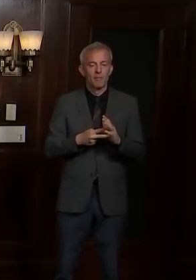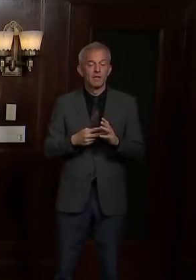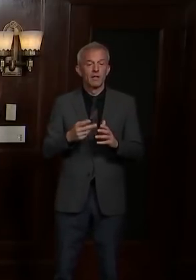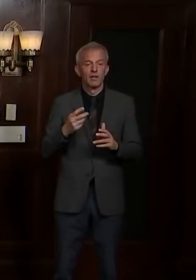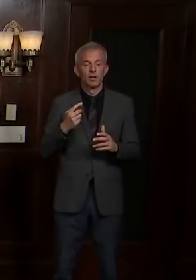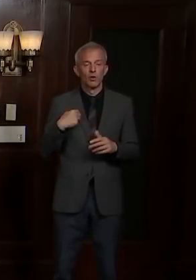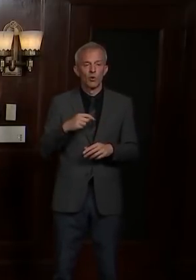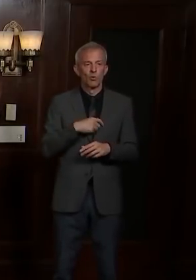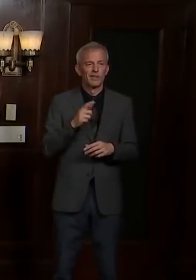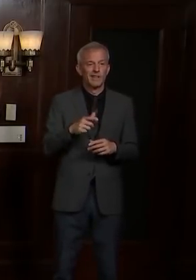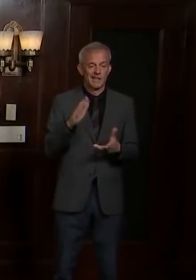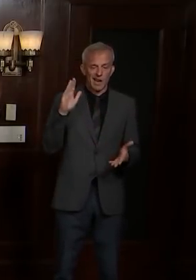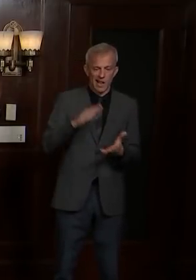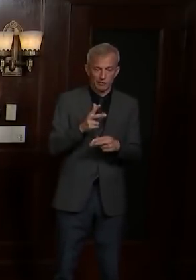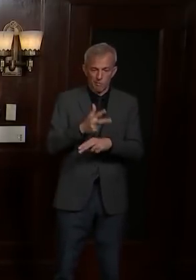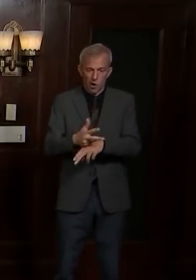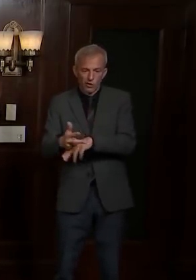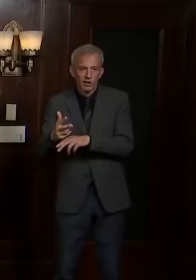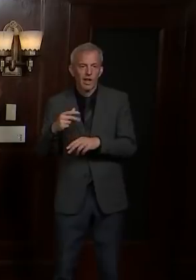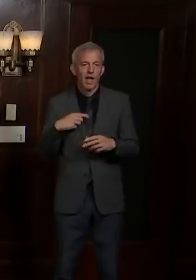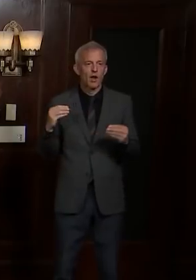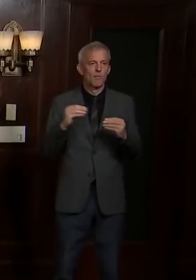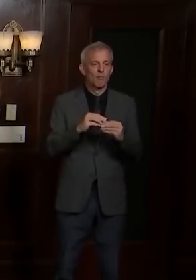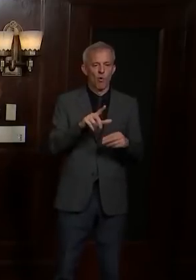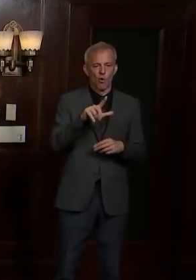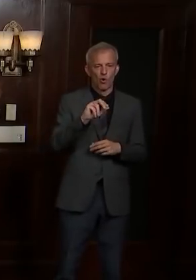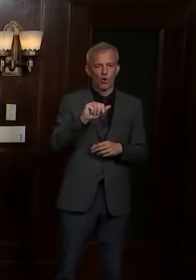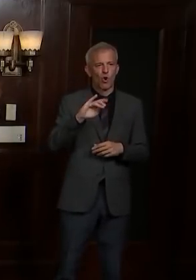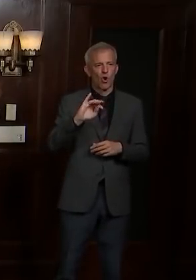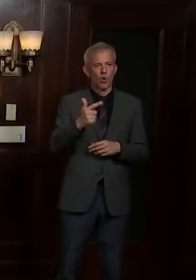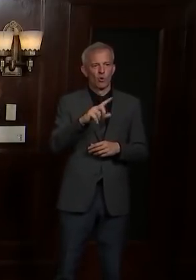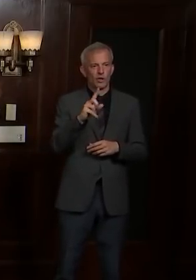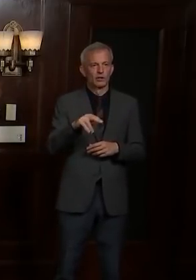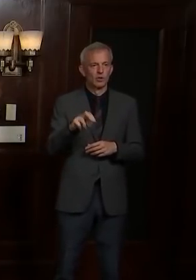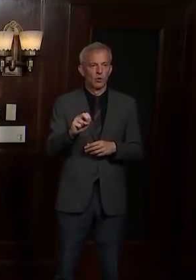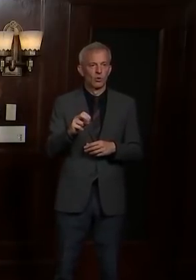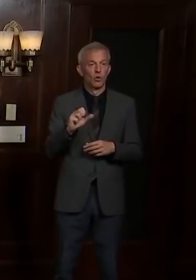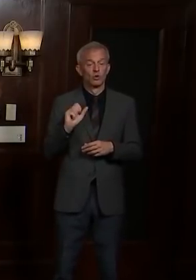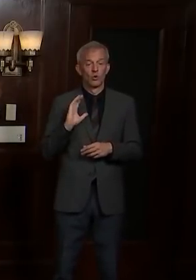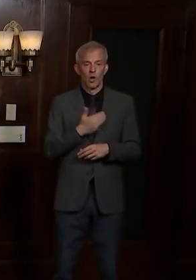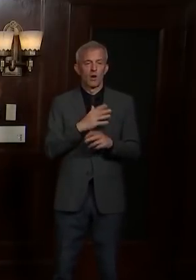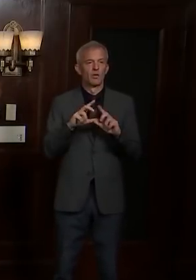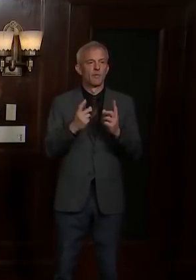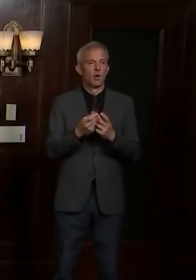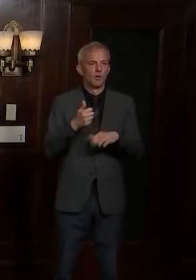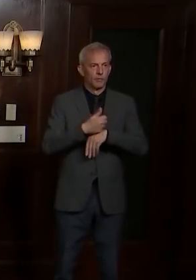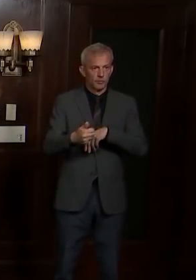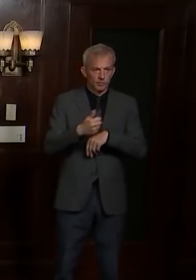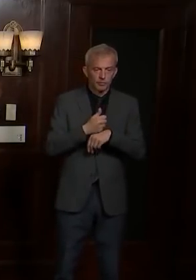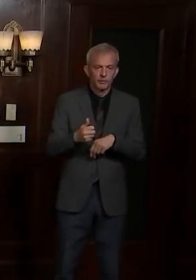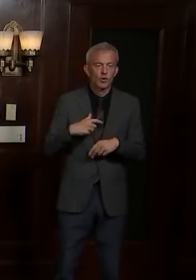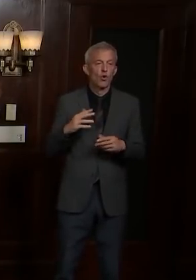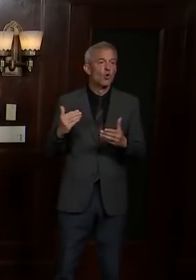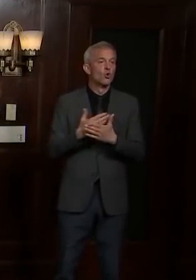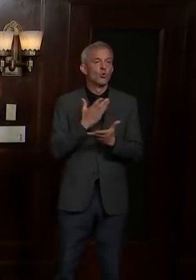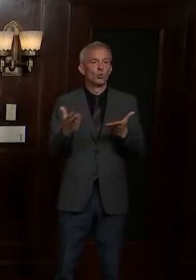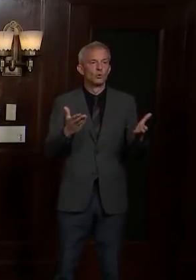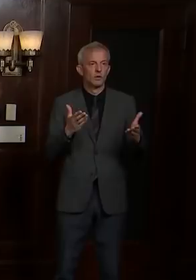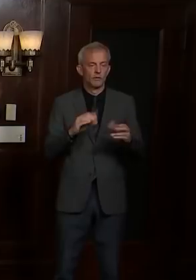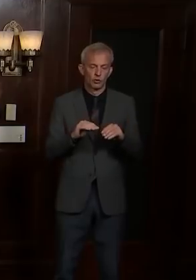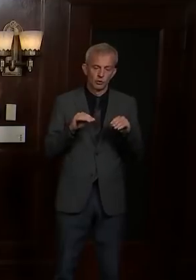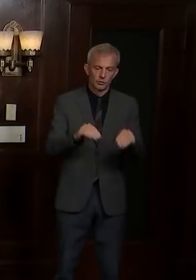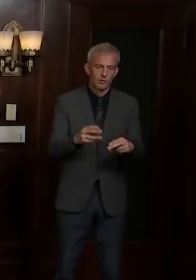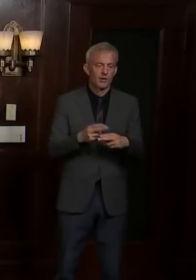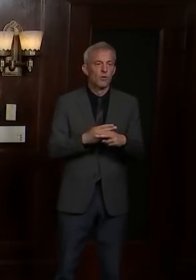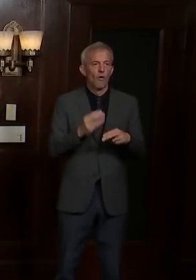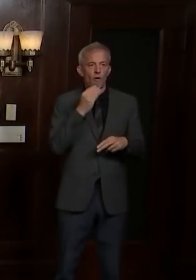loading zones. So tonight, I'd like to announce that our Department of Transportation is launching a new service to install temporary food